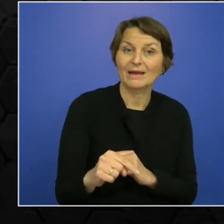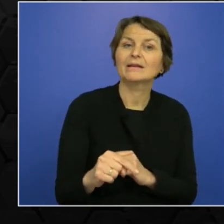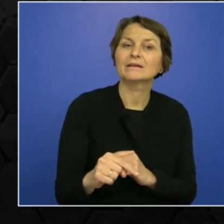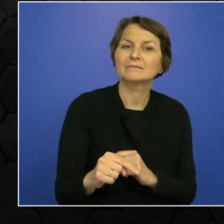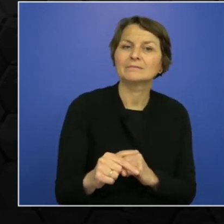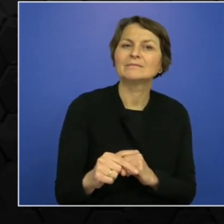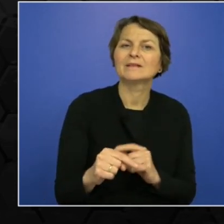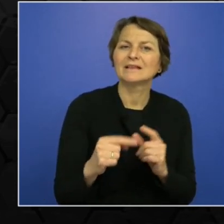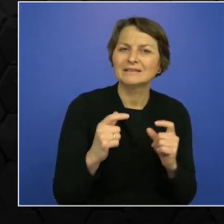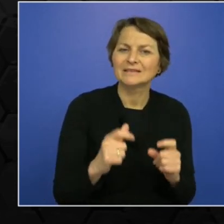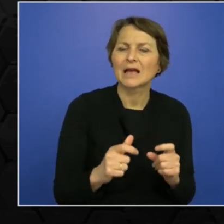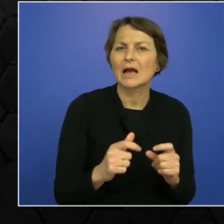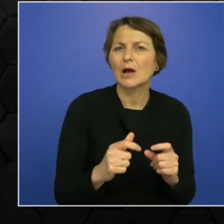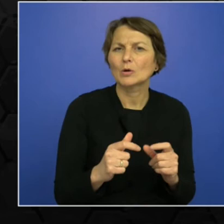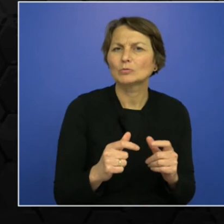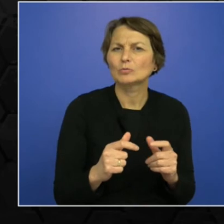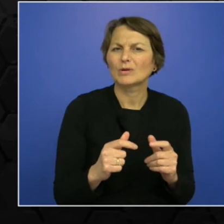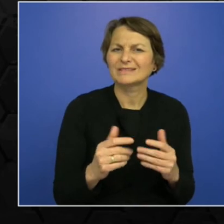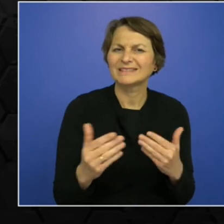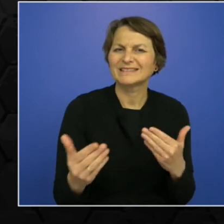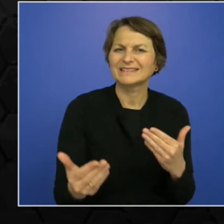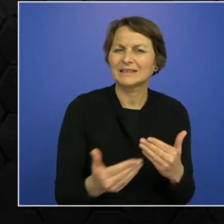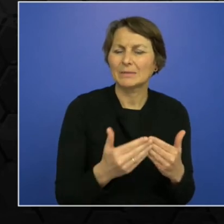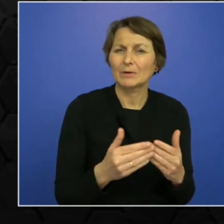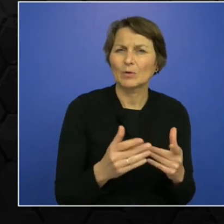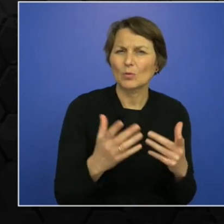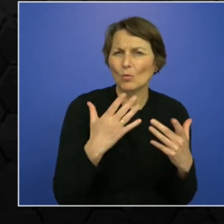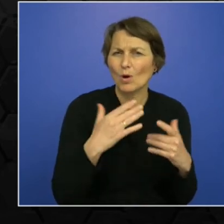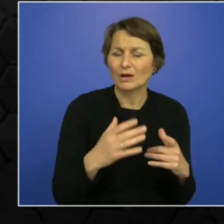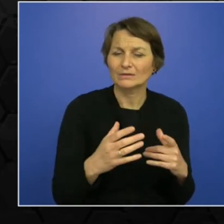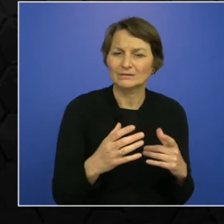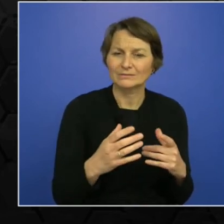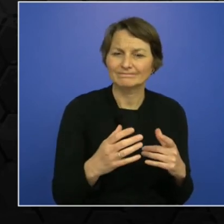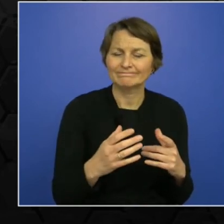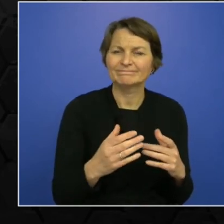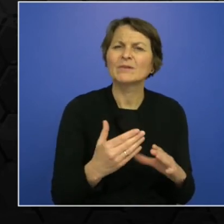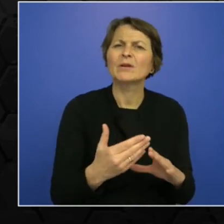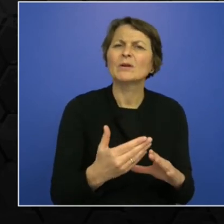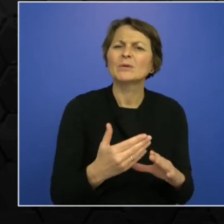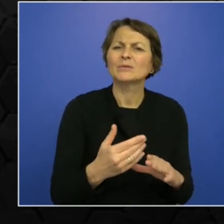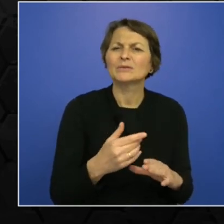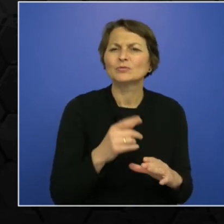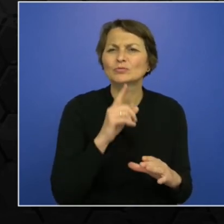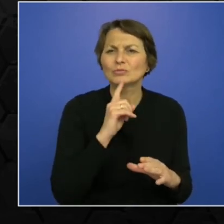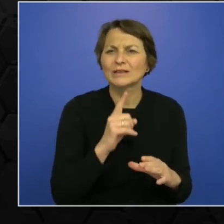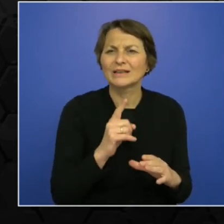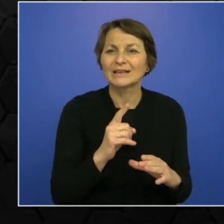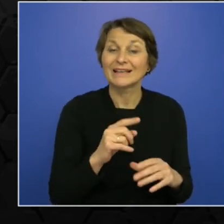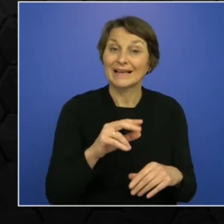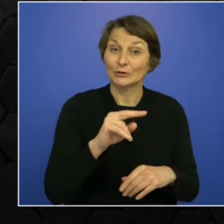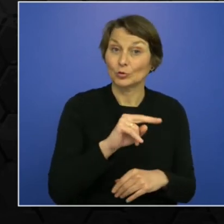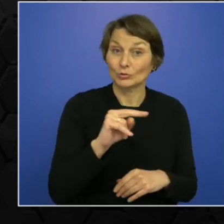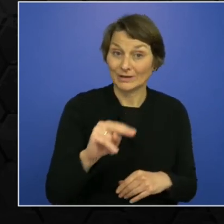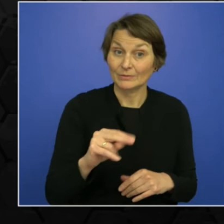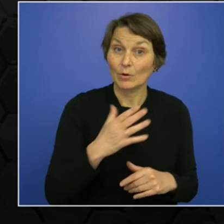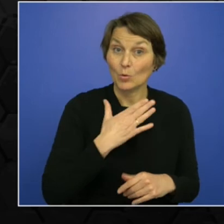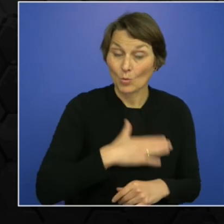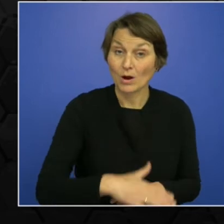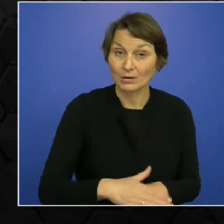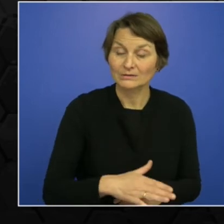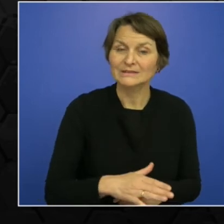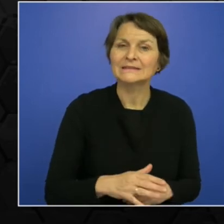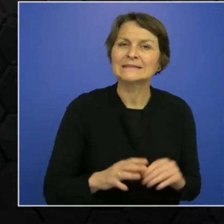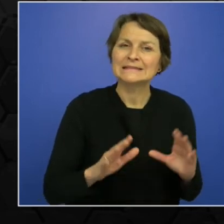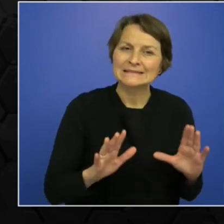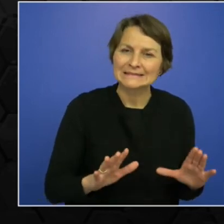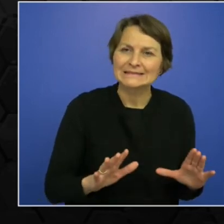because sometimes we want to use really big, like you want to use a neural network because neural networks are super cool, and you want to use